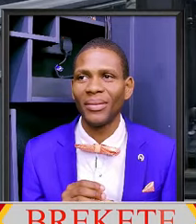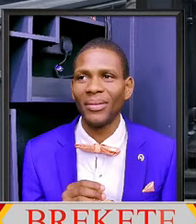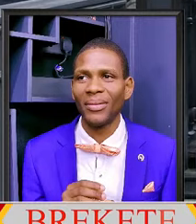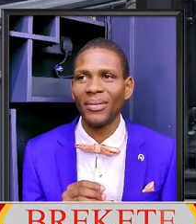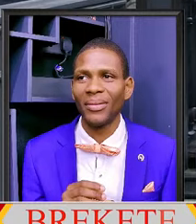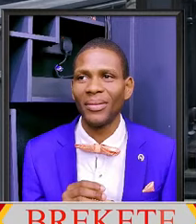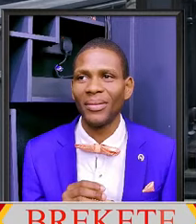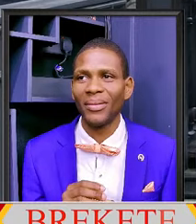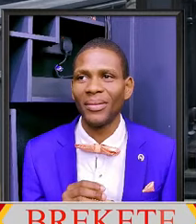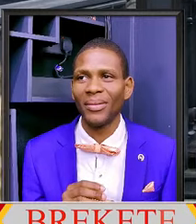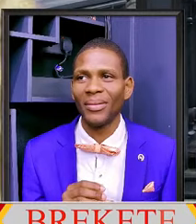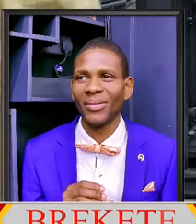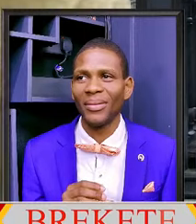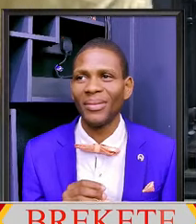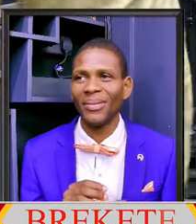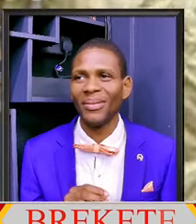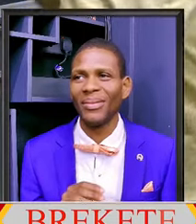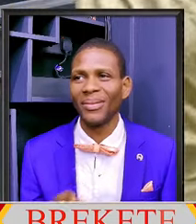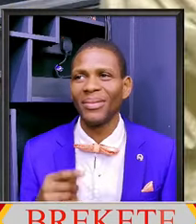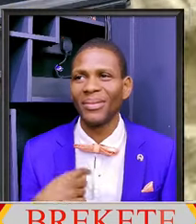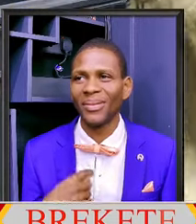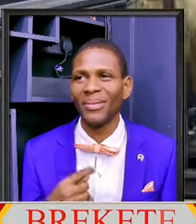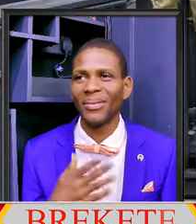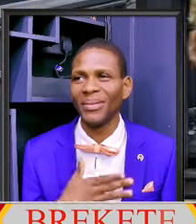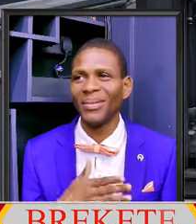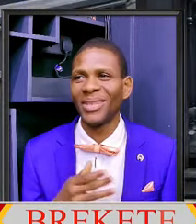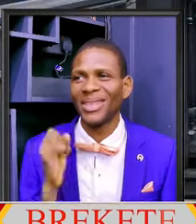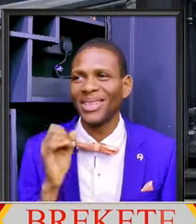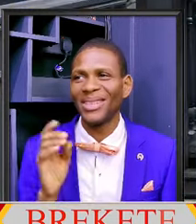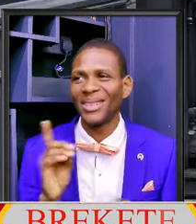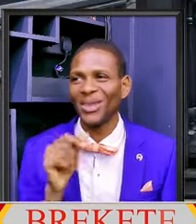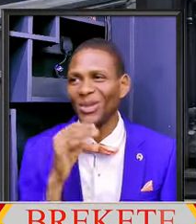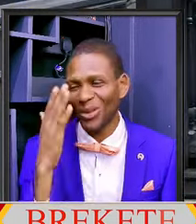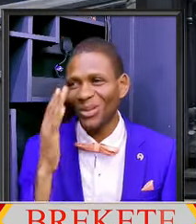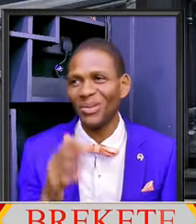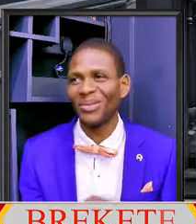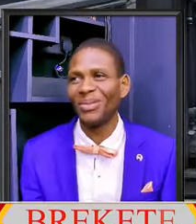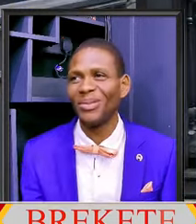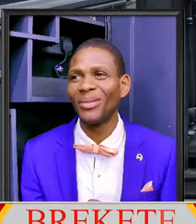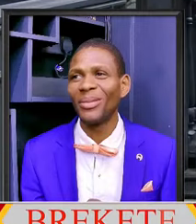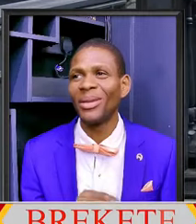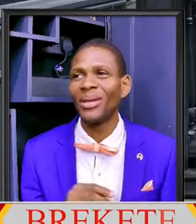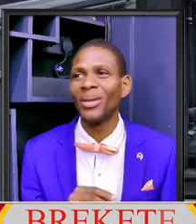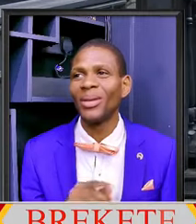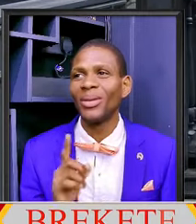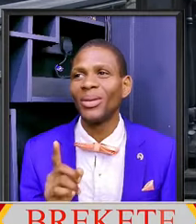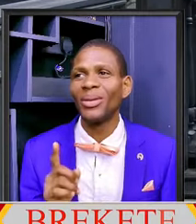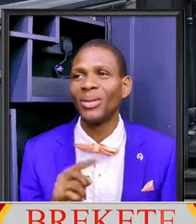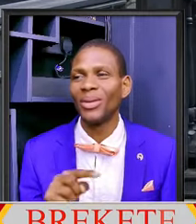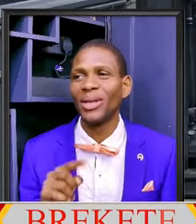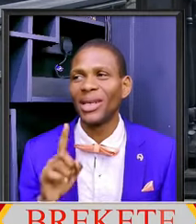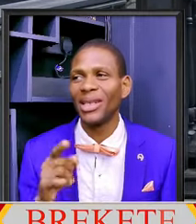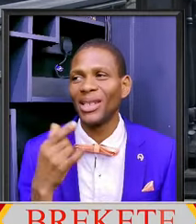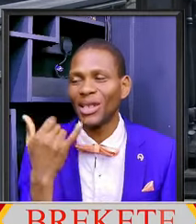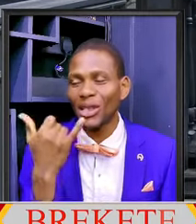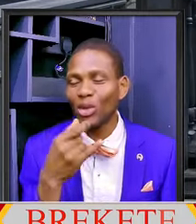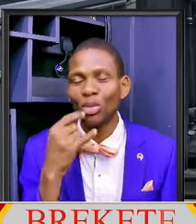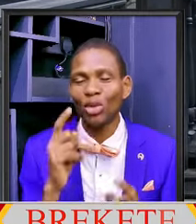Outside. Give me, please. You know Sabi? When they go settle down, learn, they no go